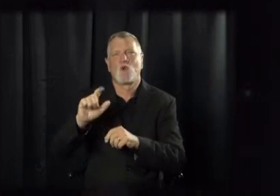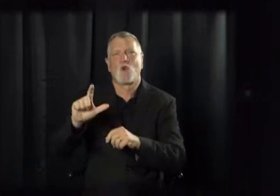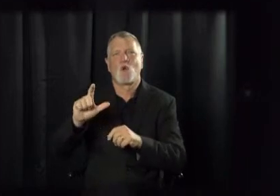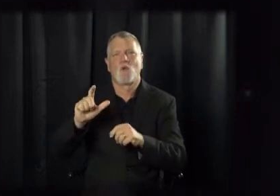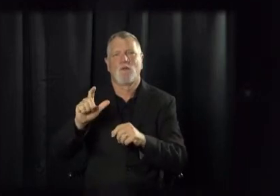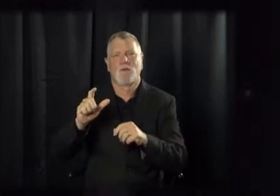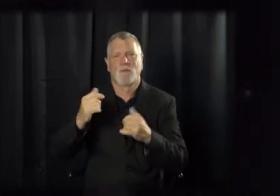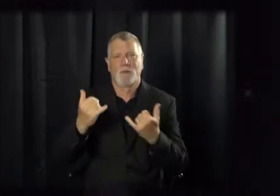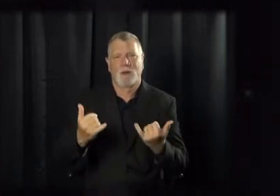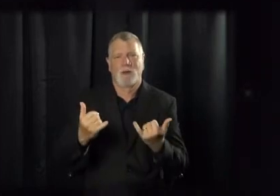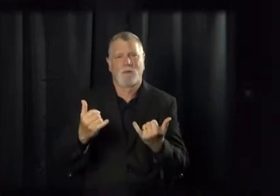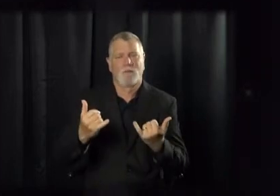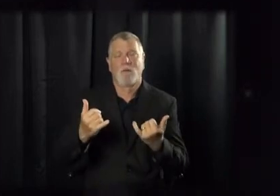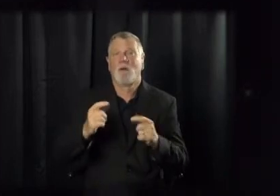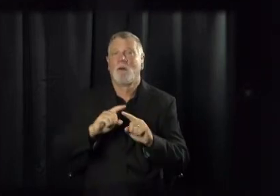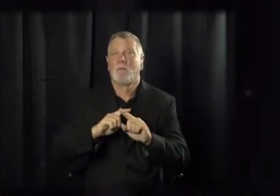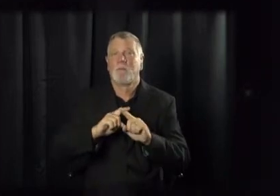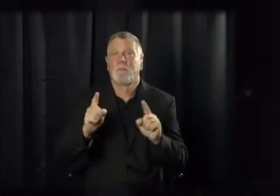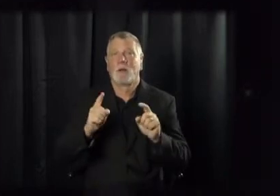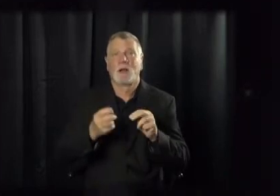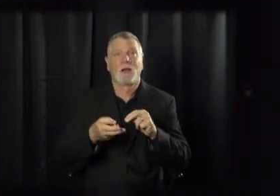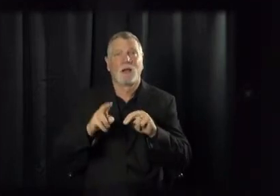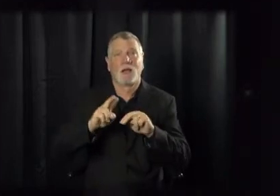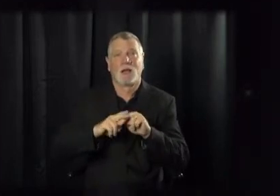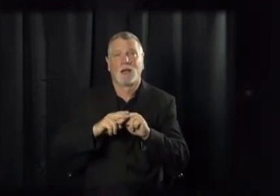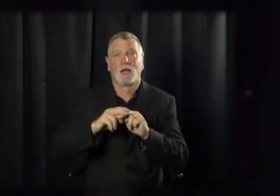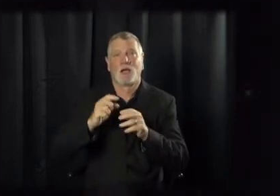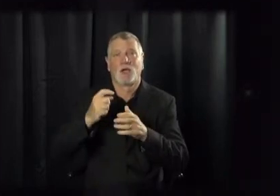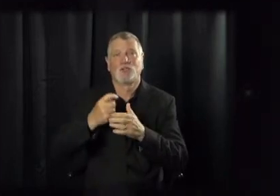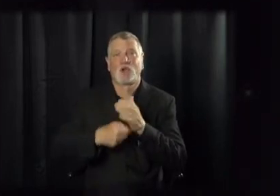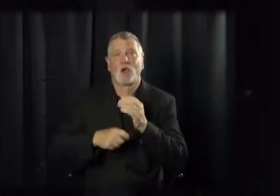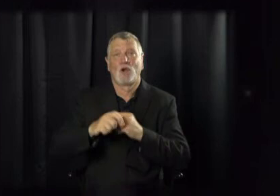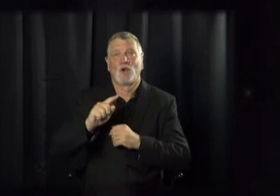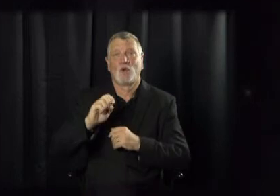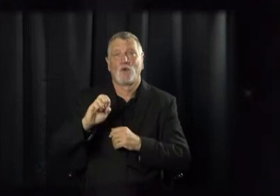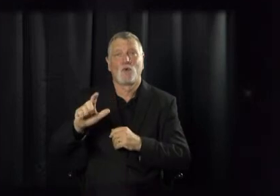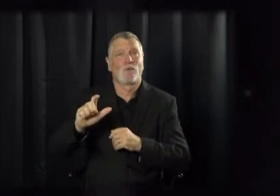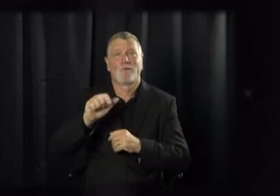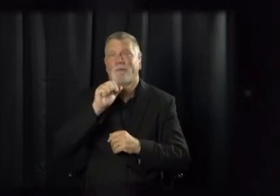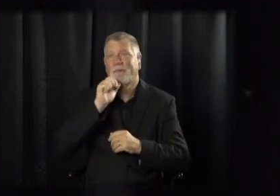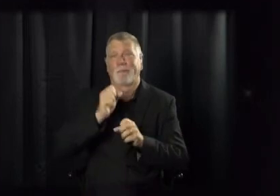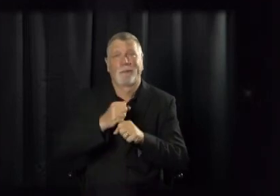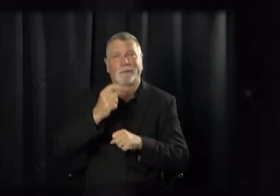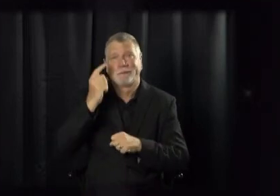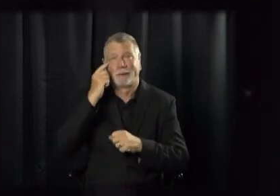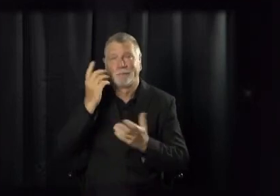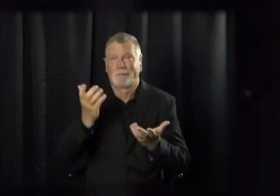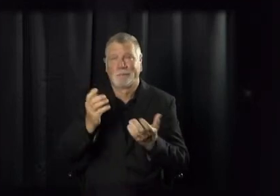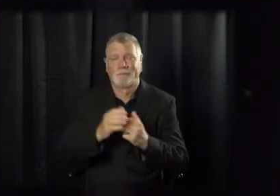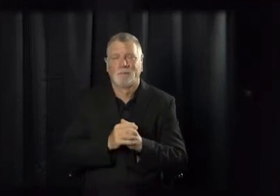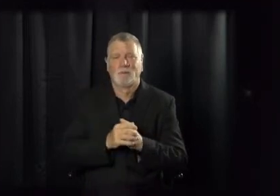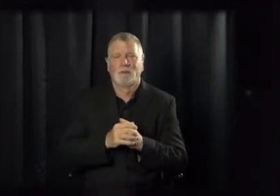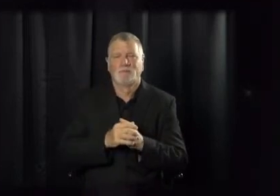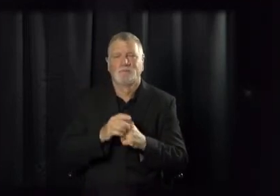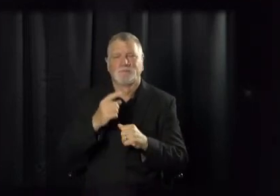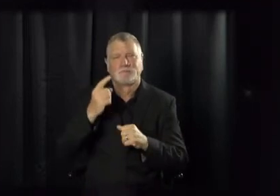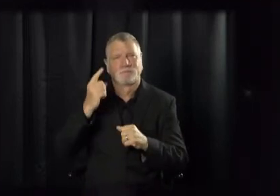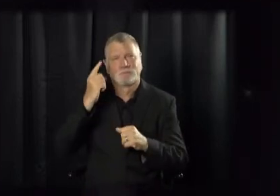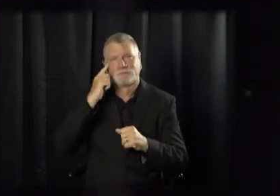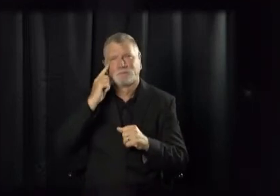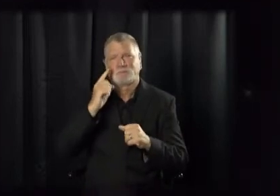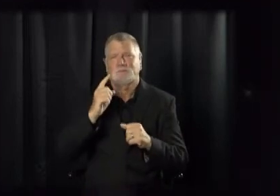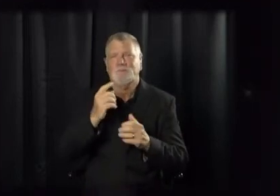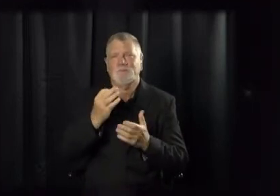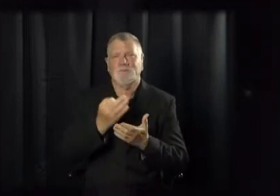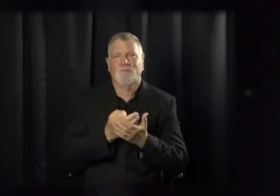present time. But toll increases right now make no sense. I believe the board is not, the fiscal plan